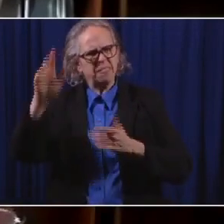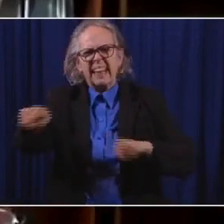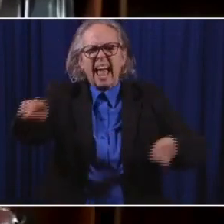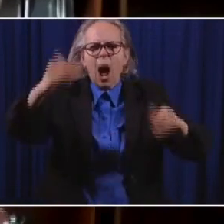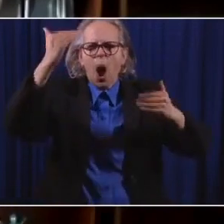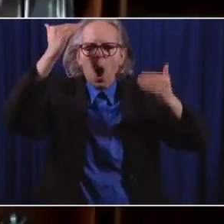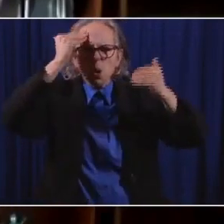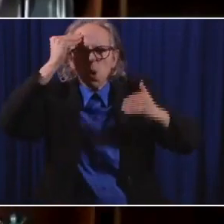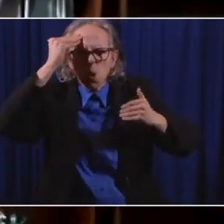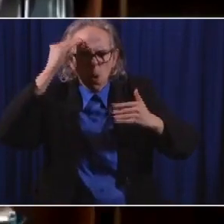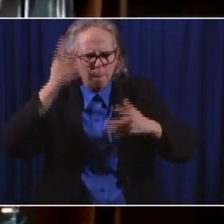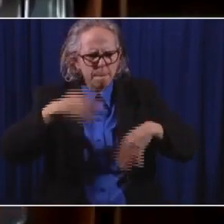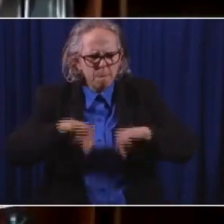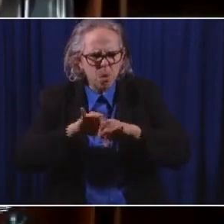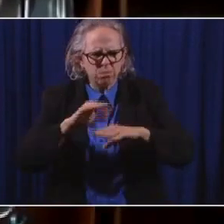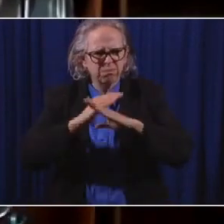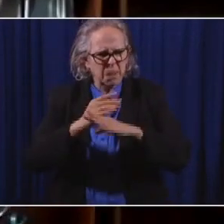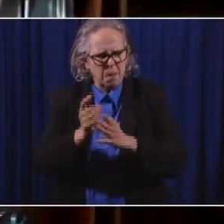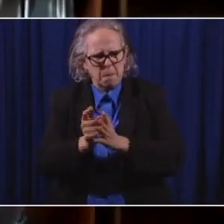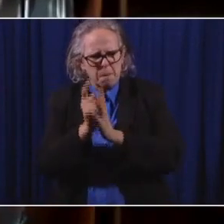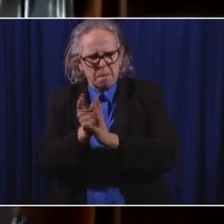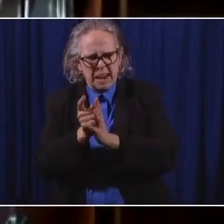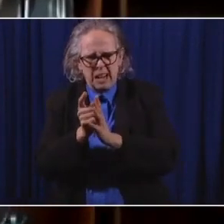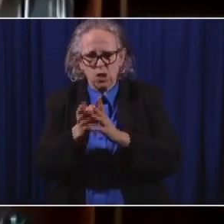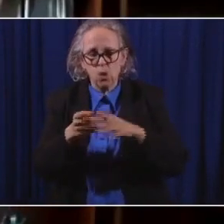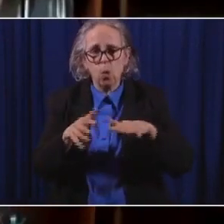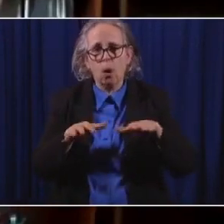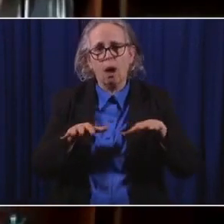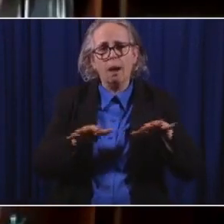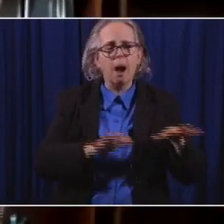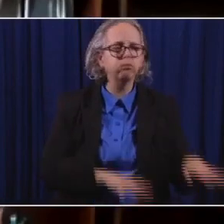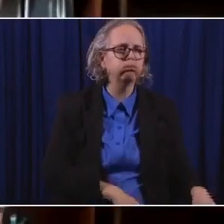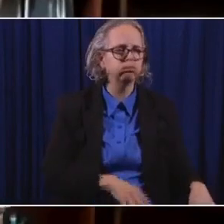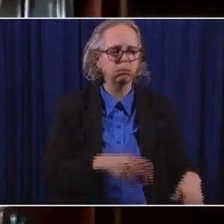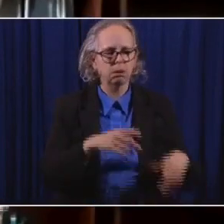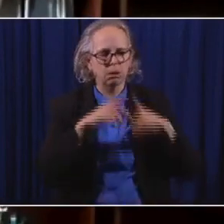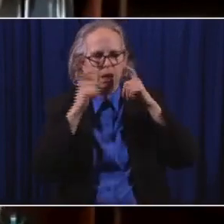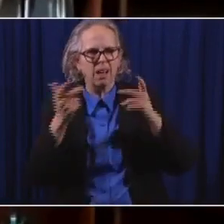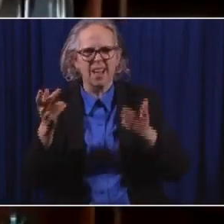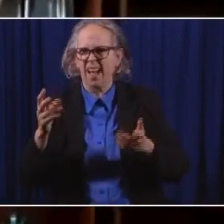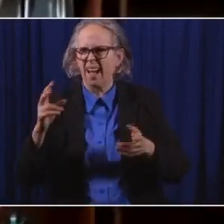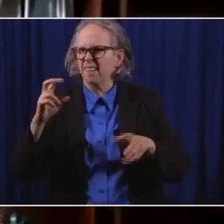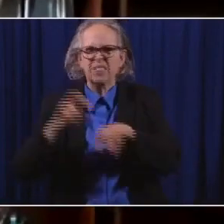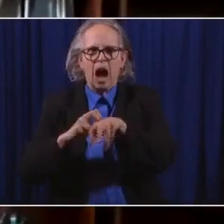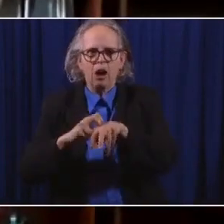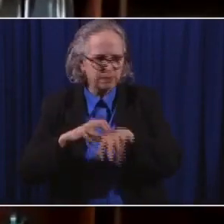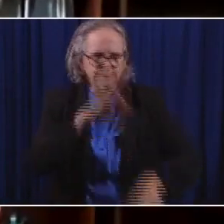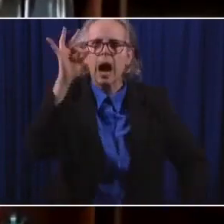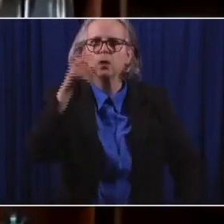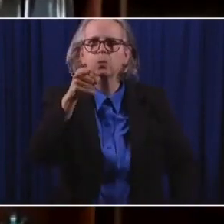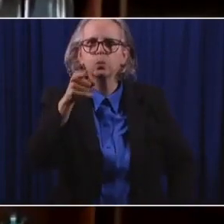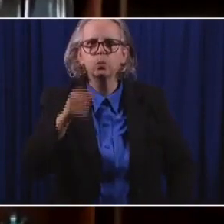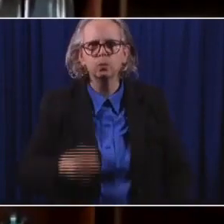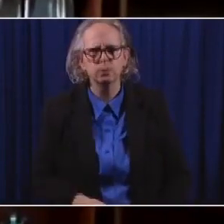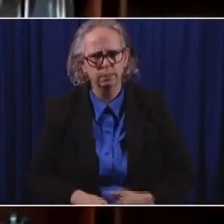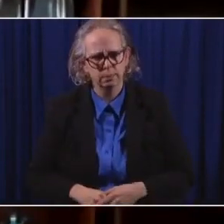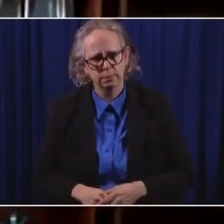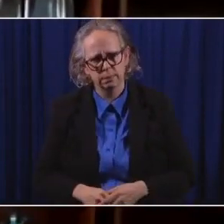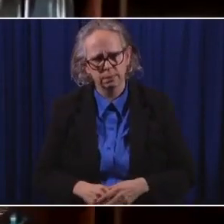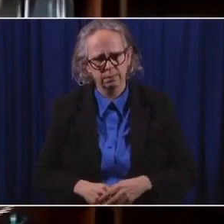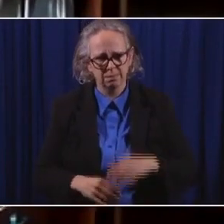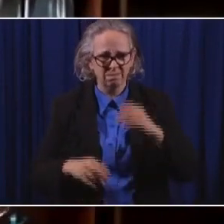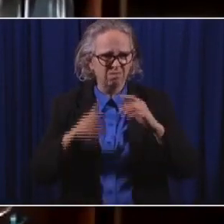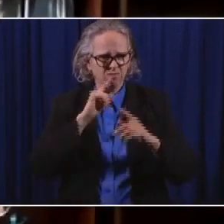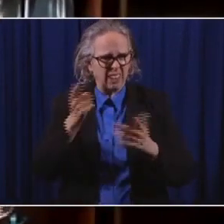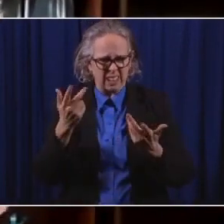spreads. And so it really appears that the vast majority of the spread is really occurring in private social events.